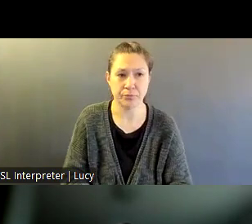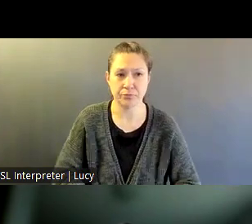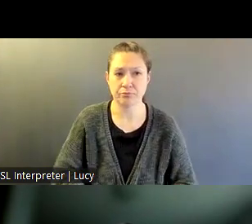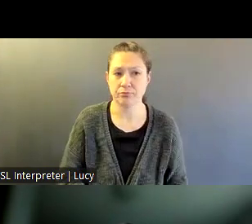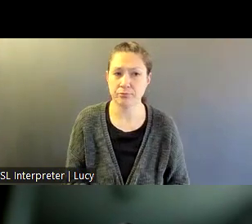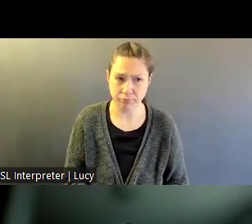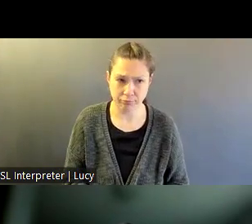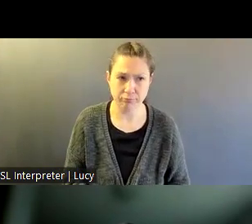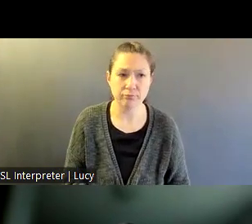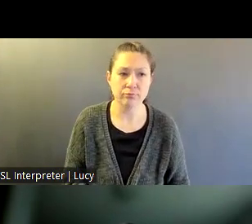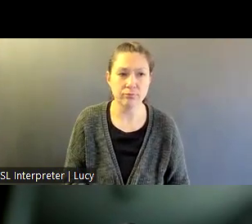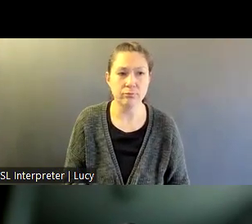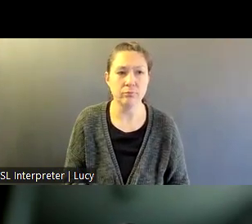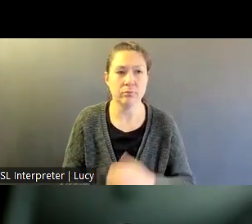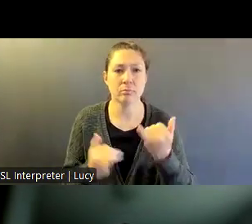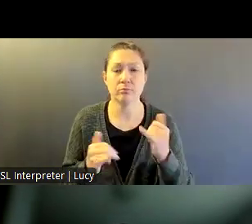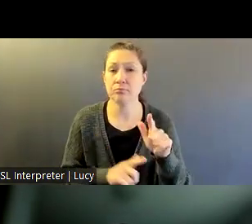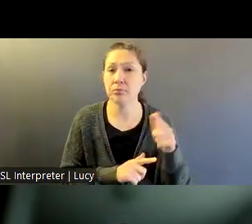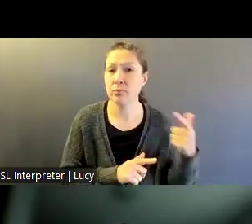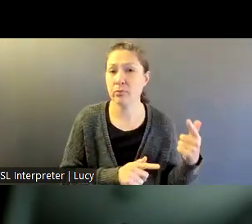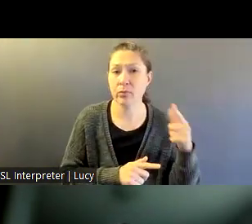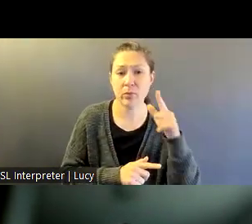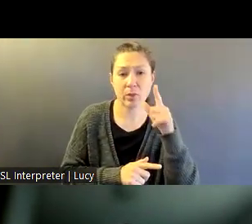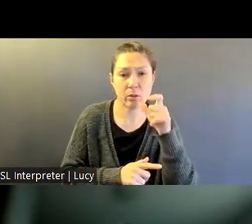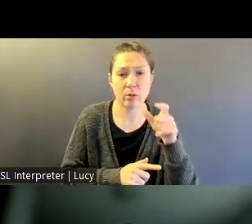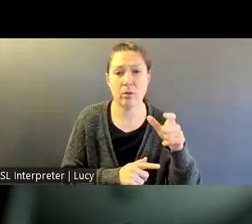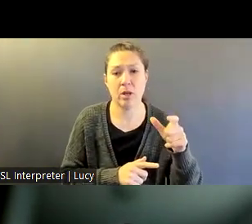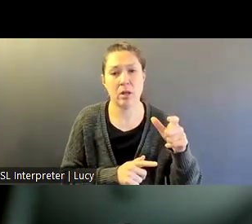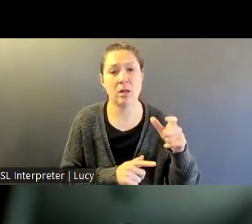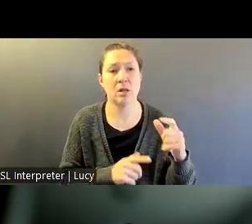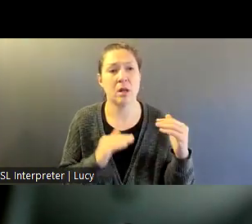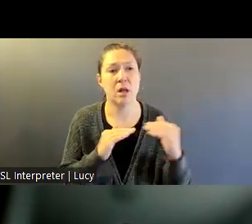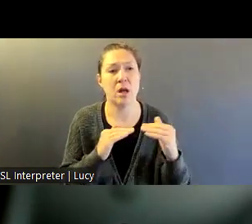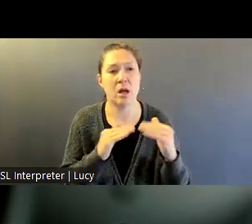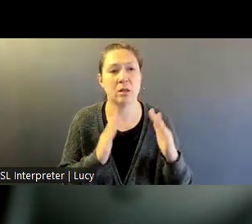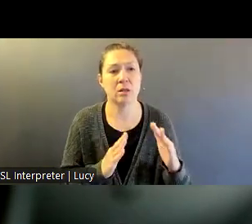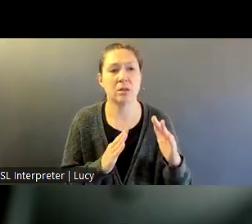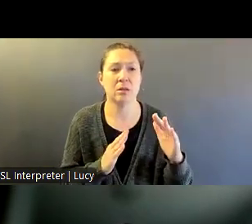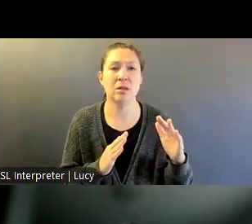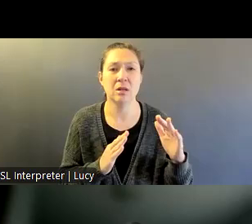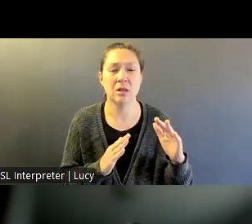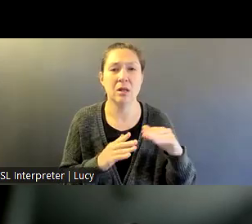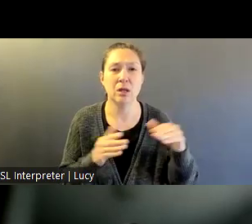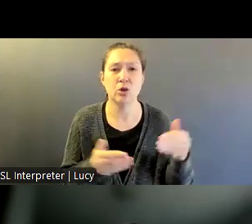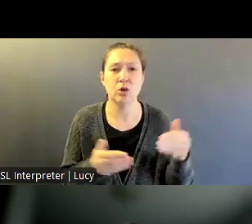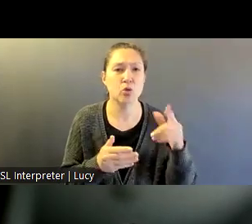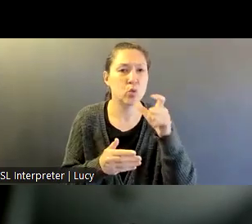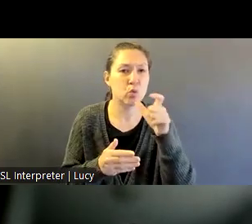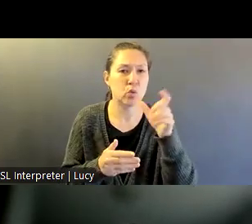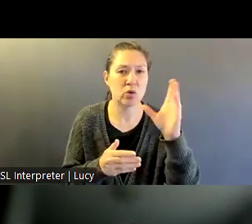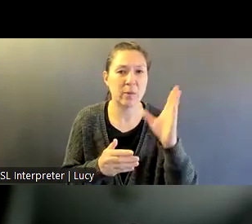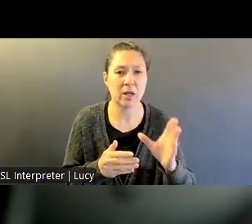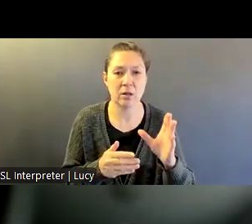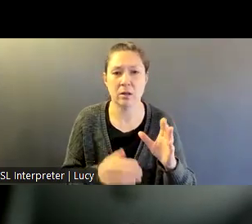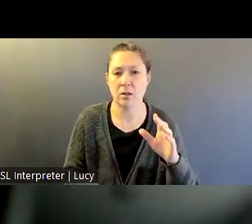All right, I'm going to pass it off to our colleagues to introduce our next speaker. Thanks. Thanks,